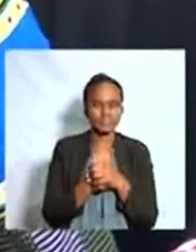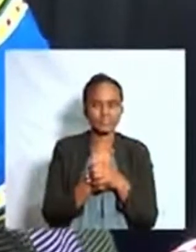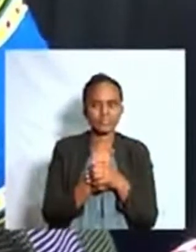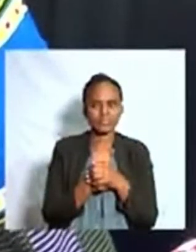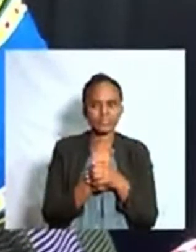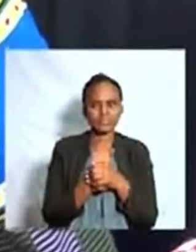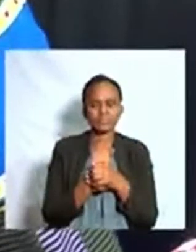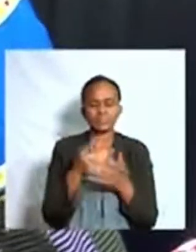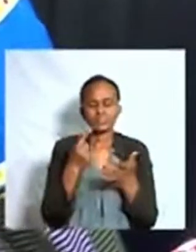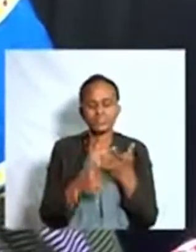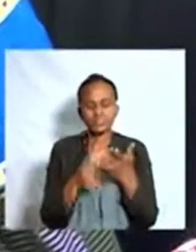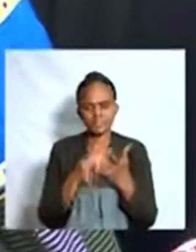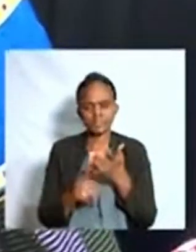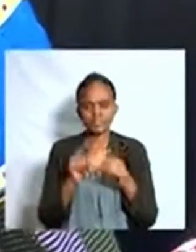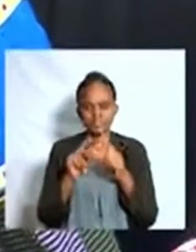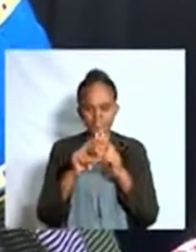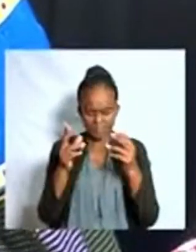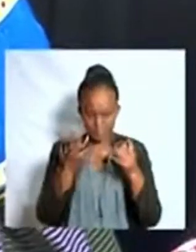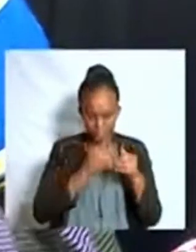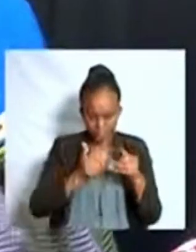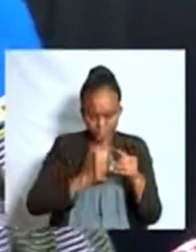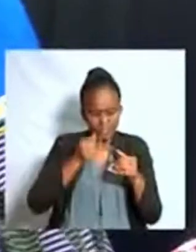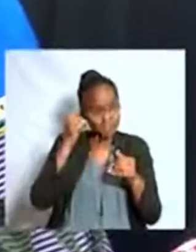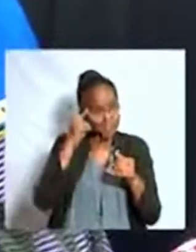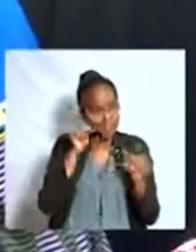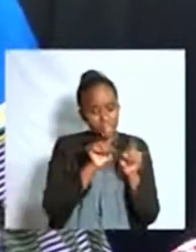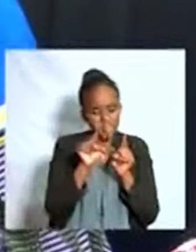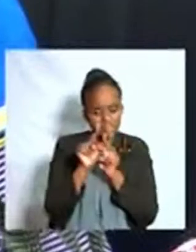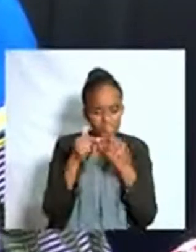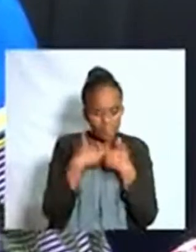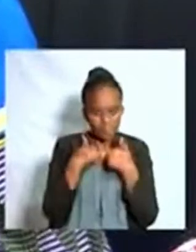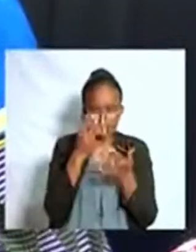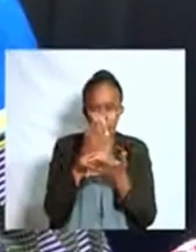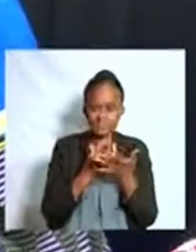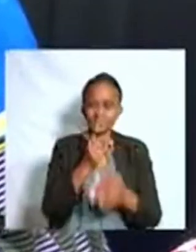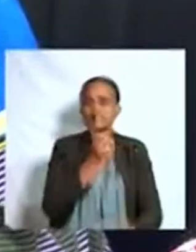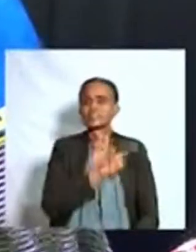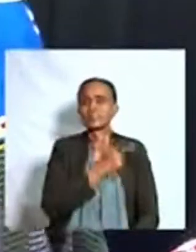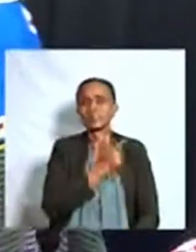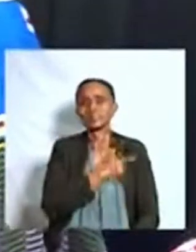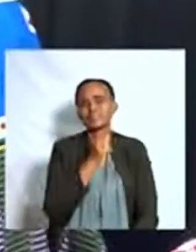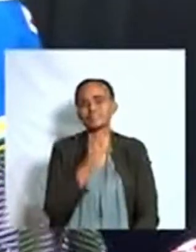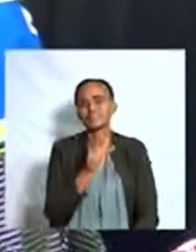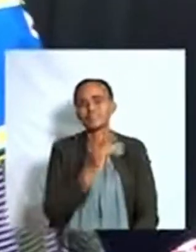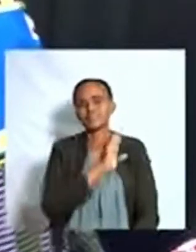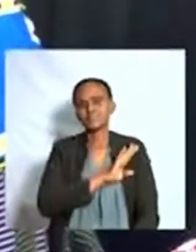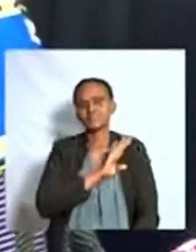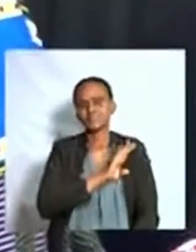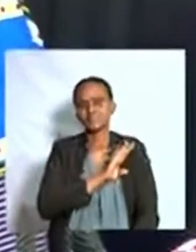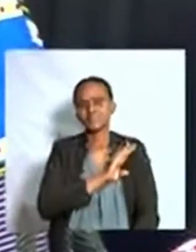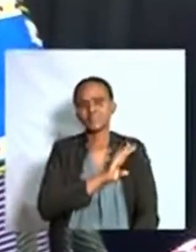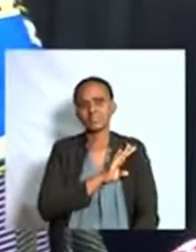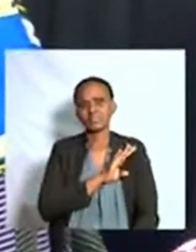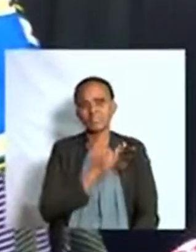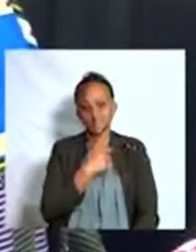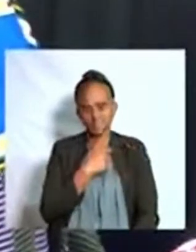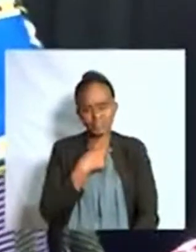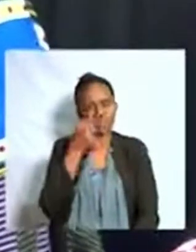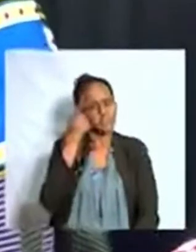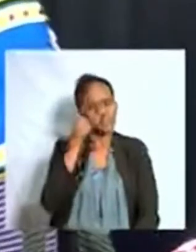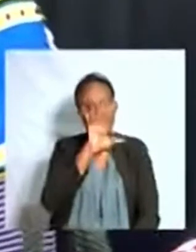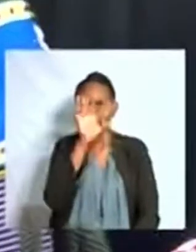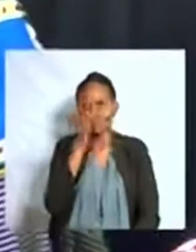no matter what. Yeah. So I think there's also some kind of laissez-faire we'll find. I'm really failing to understand